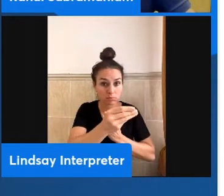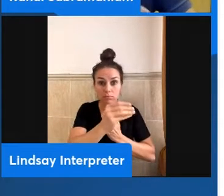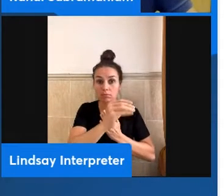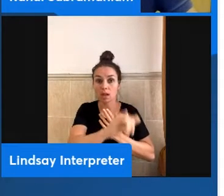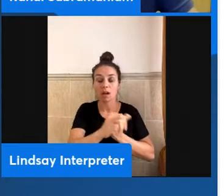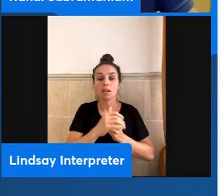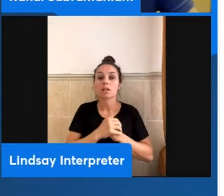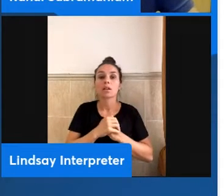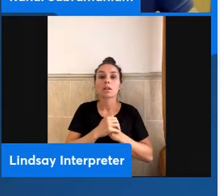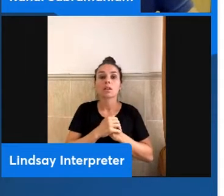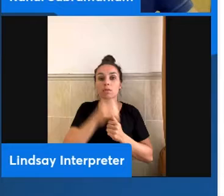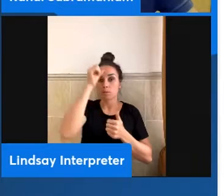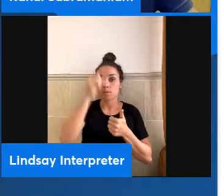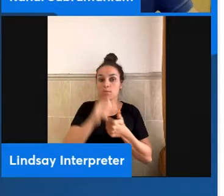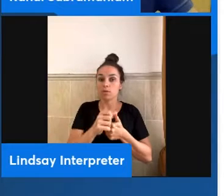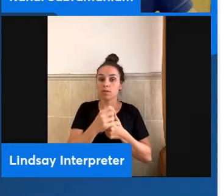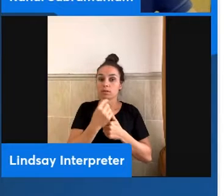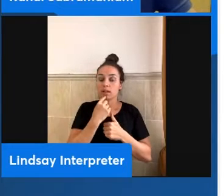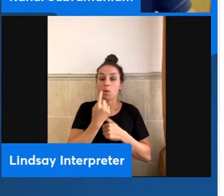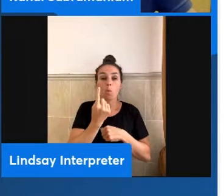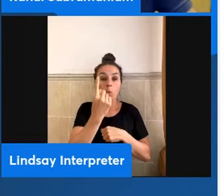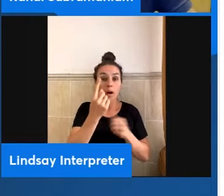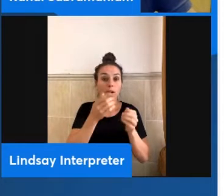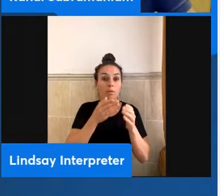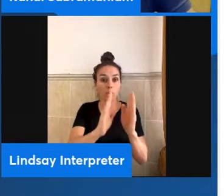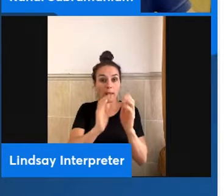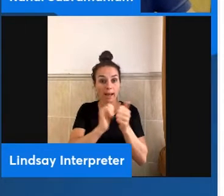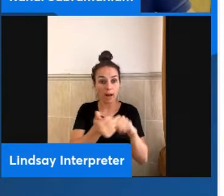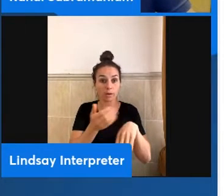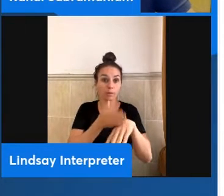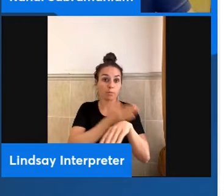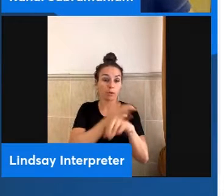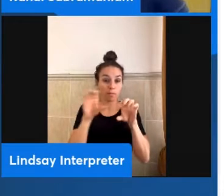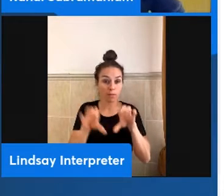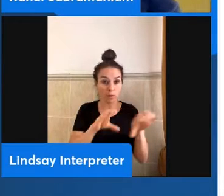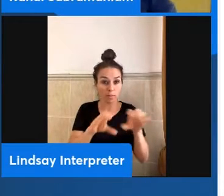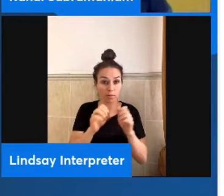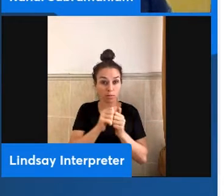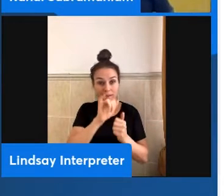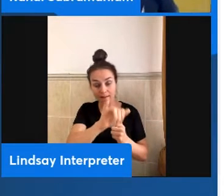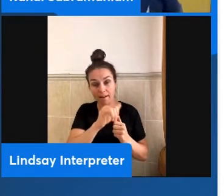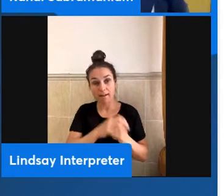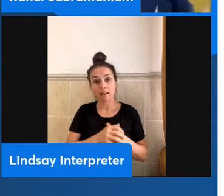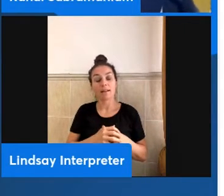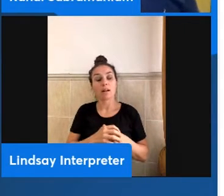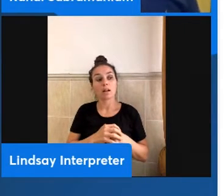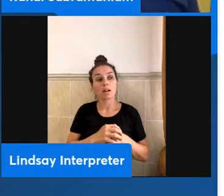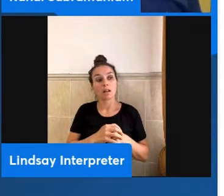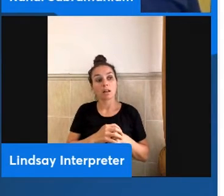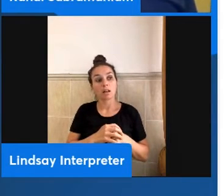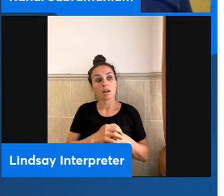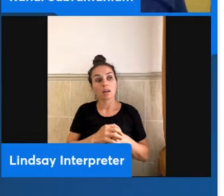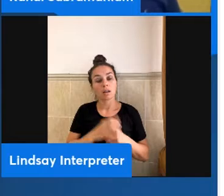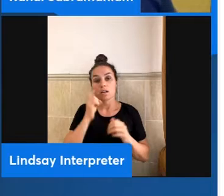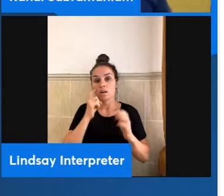the runway for performance improvements on ARM are significantly greater than